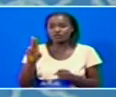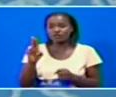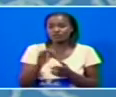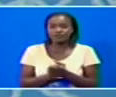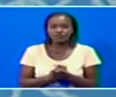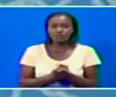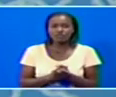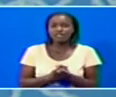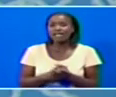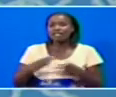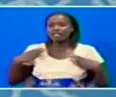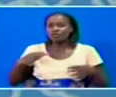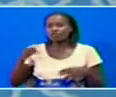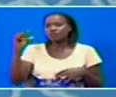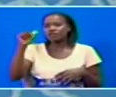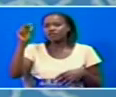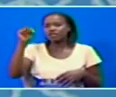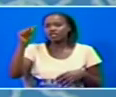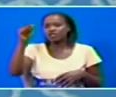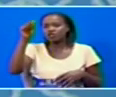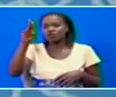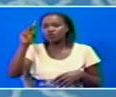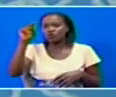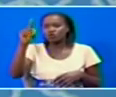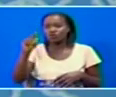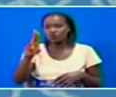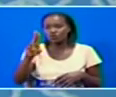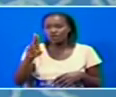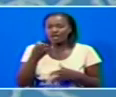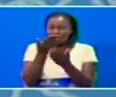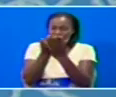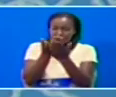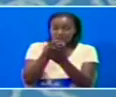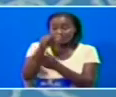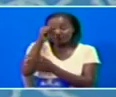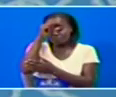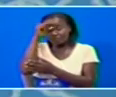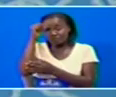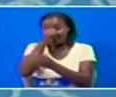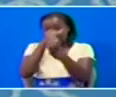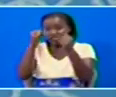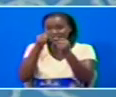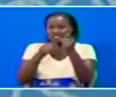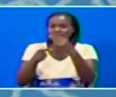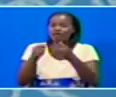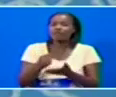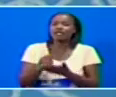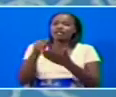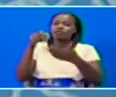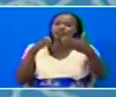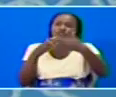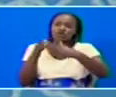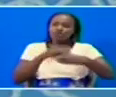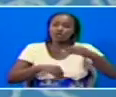Residents of Gatundu North constituency are appealing to the president to come to their aid and address the purported corruption in the constituency.